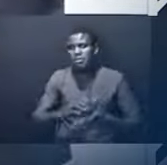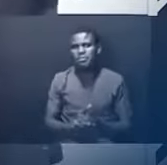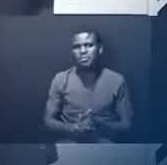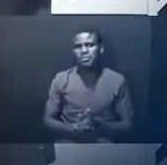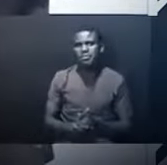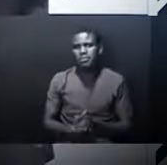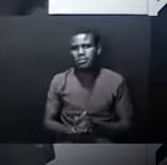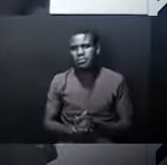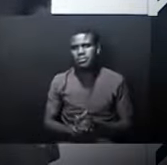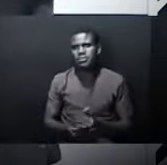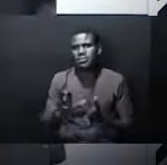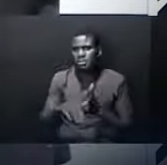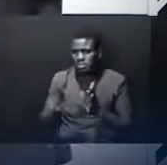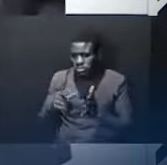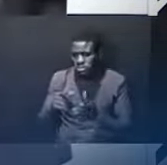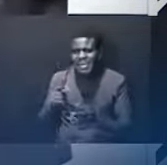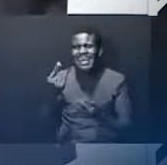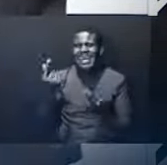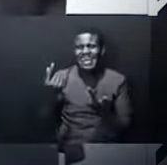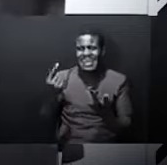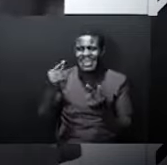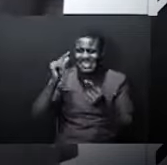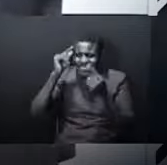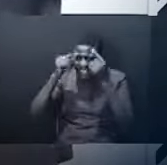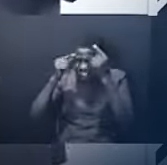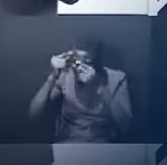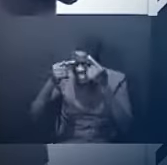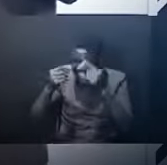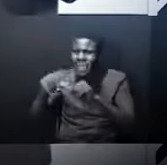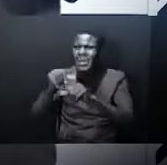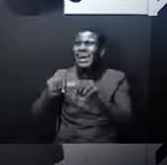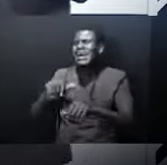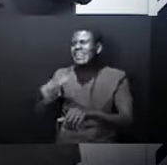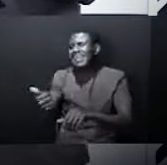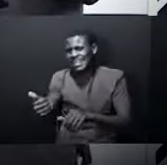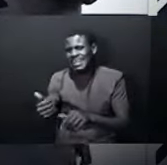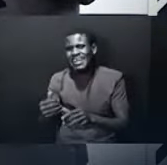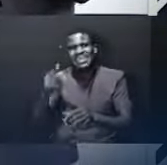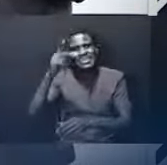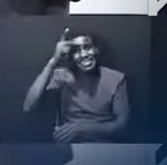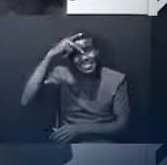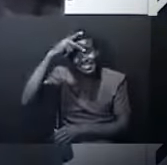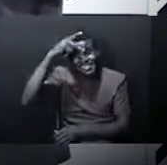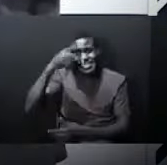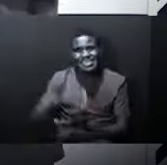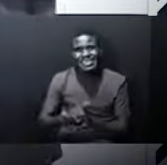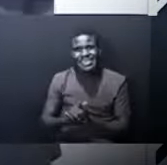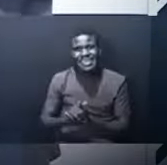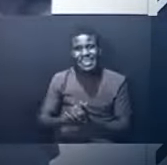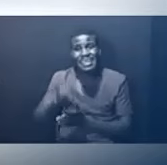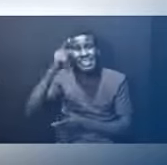By considering another parable, the parable of the